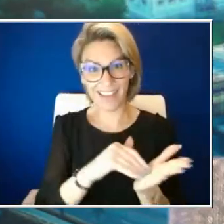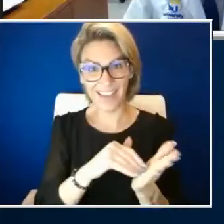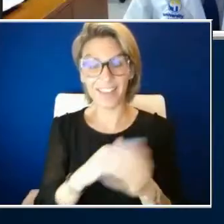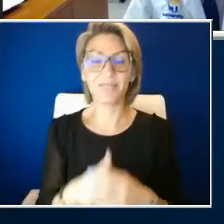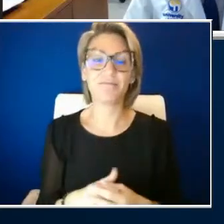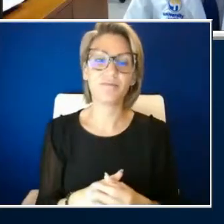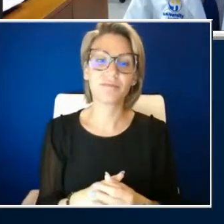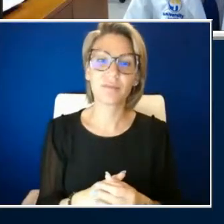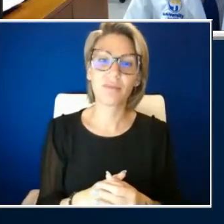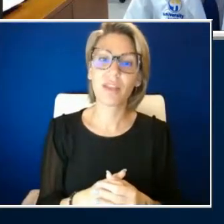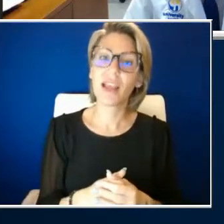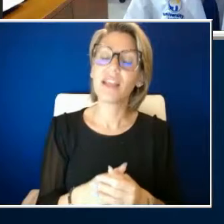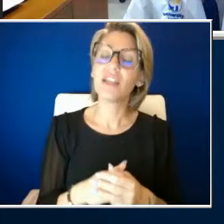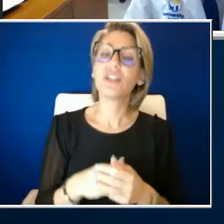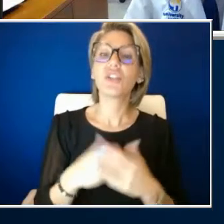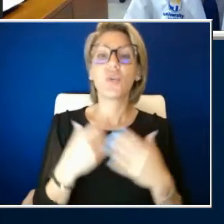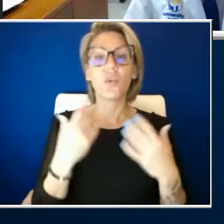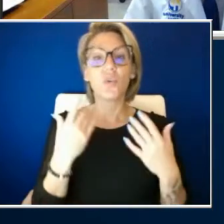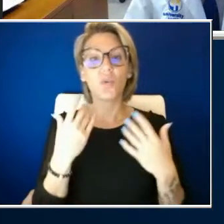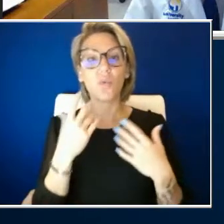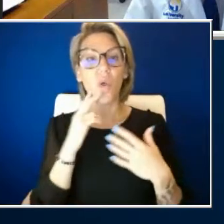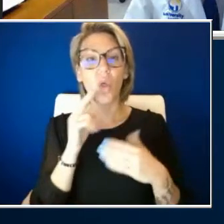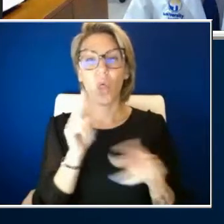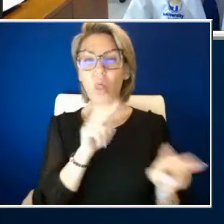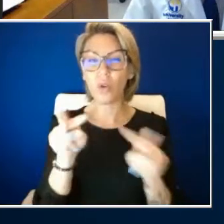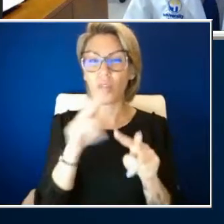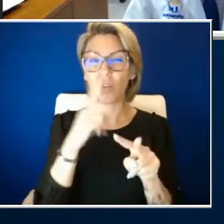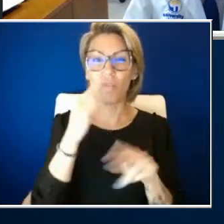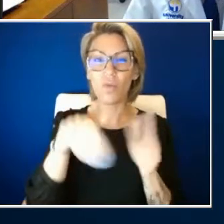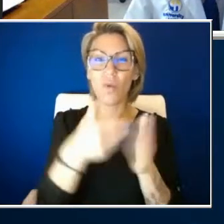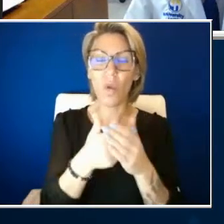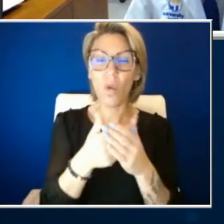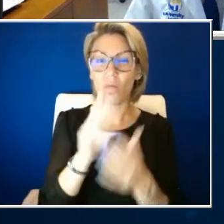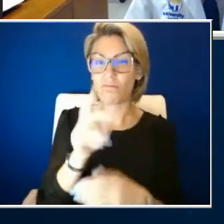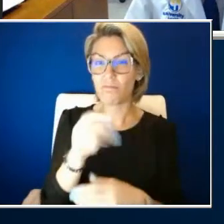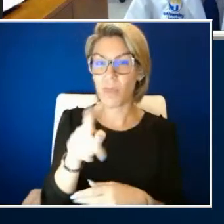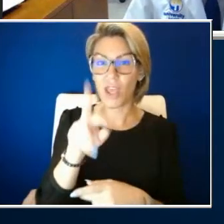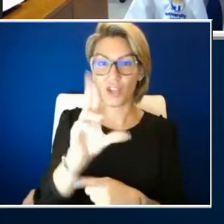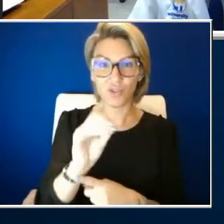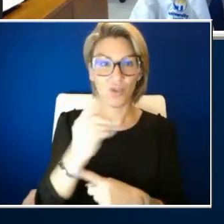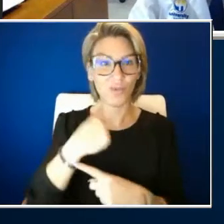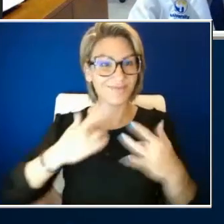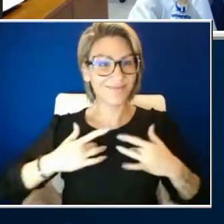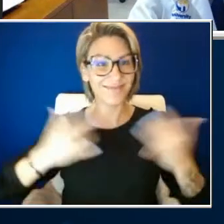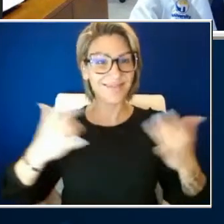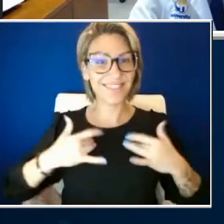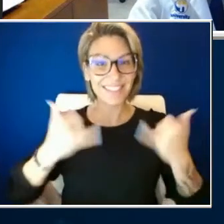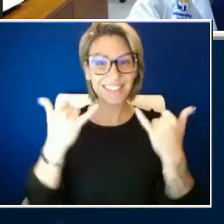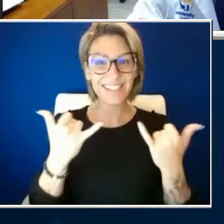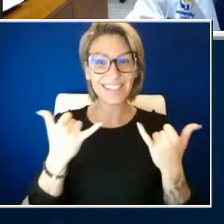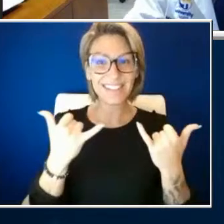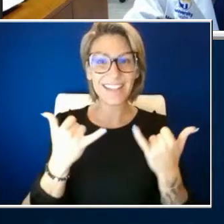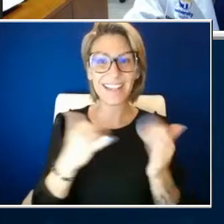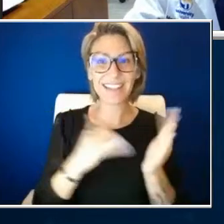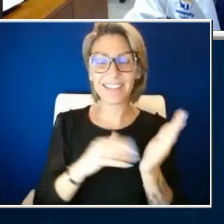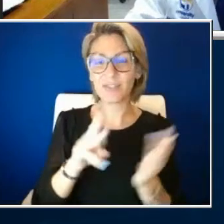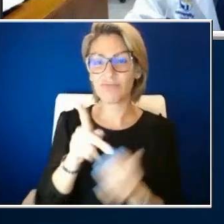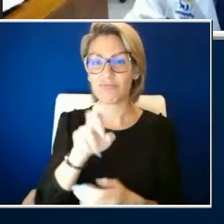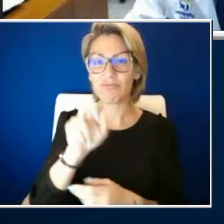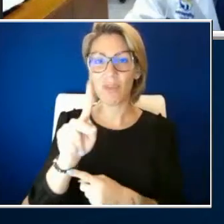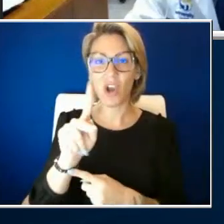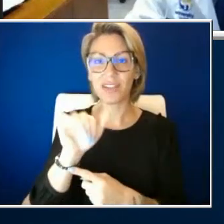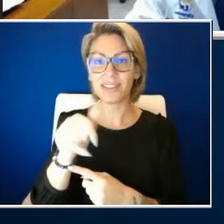to hear how COVID cases are looking across our metro and the region. We're thrilled to have with us today Dr. Mark Steele, Executive Chief Clinical